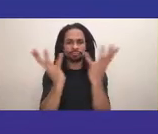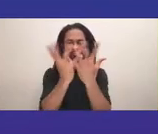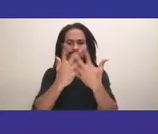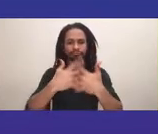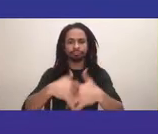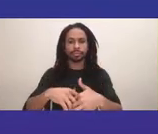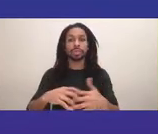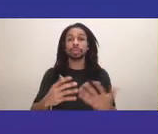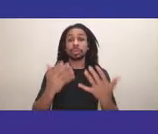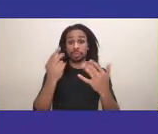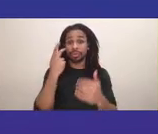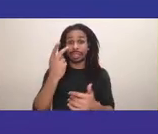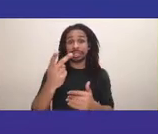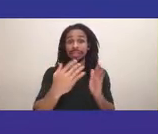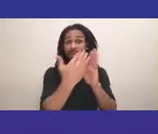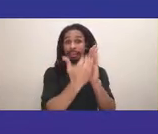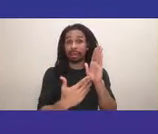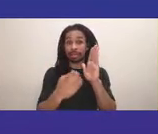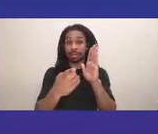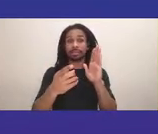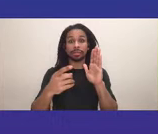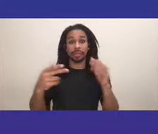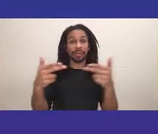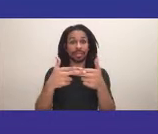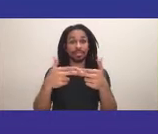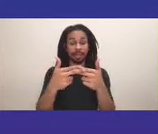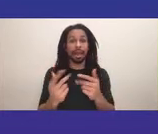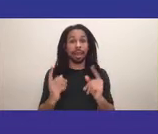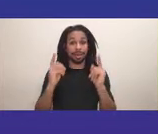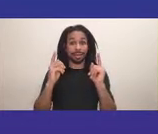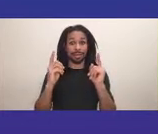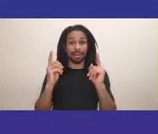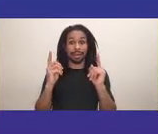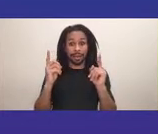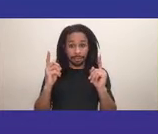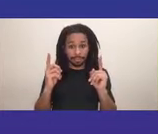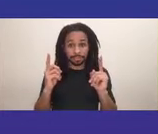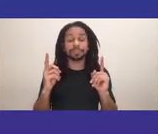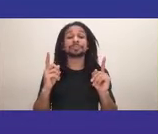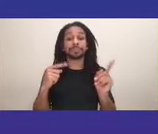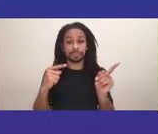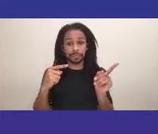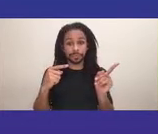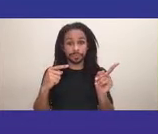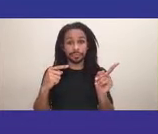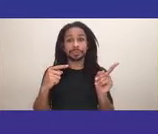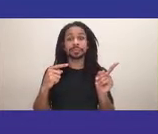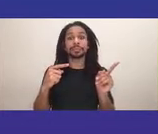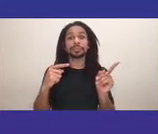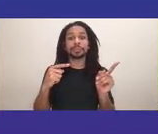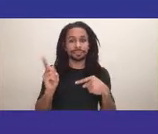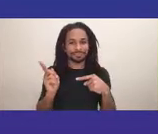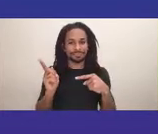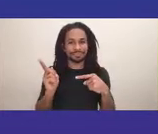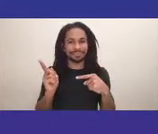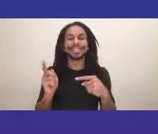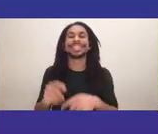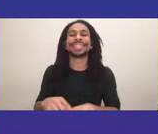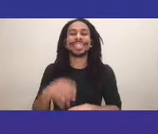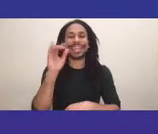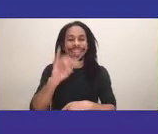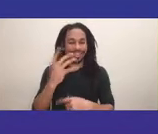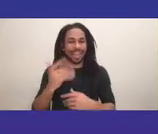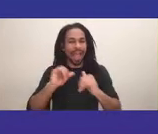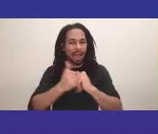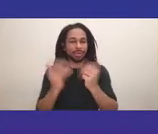that has the list of questions that I'm reading out. That is a white background and blue writing. How to weave together disparate threads of conversation